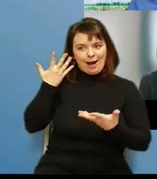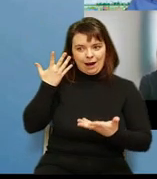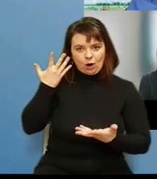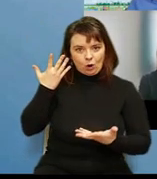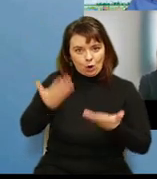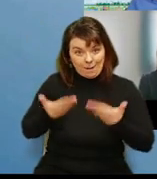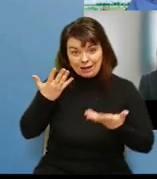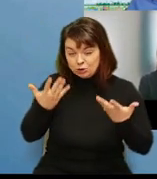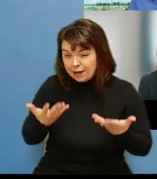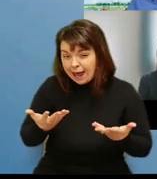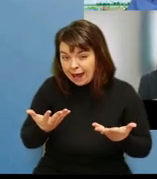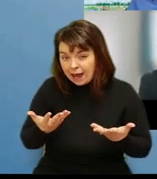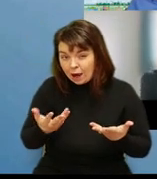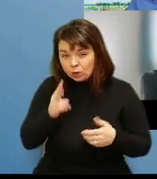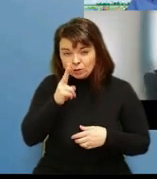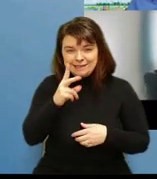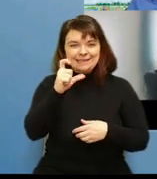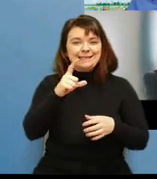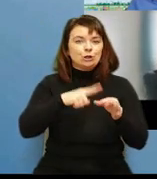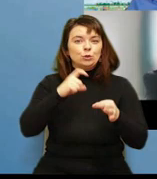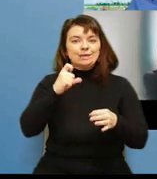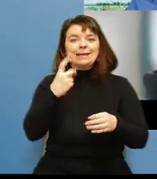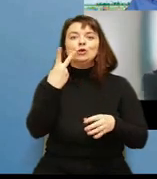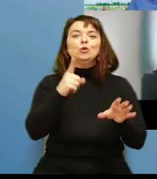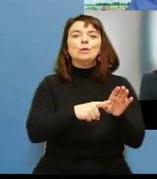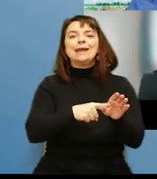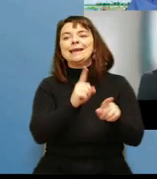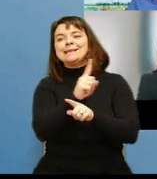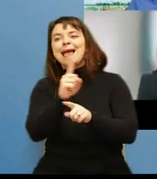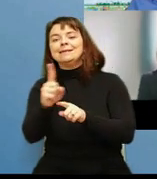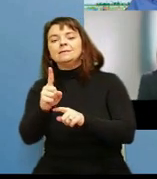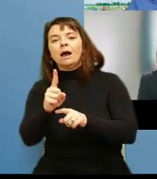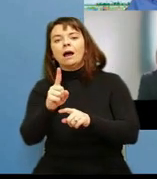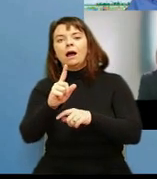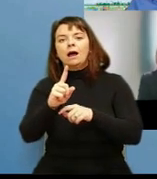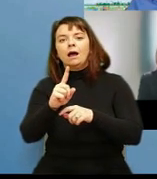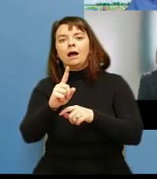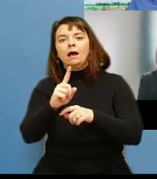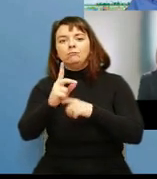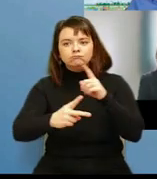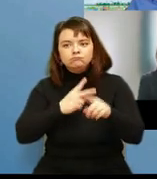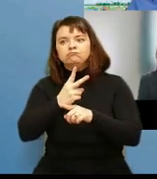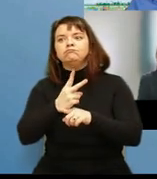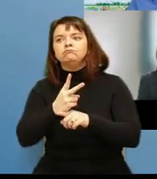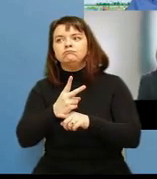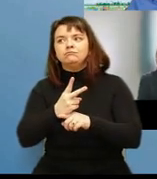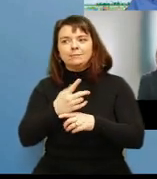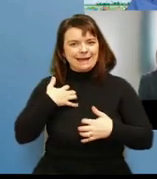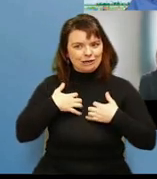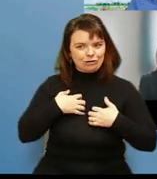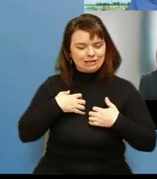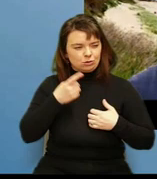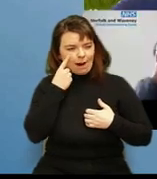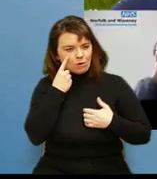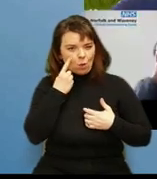5 years, as we get back to a more business as usual model, we will be seeing the CQC coming round. So in another couple of years, it'll be